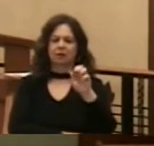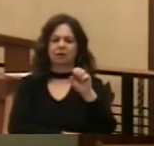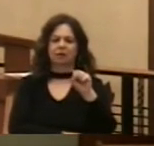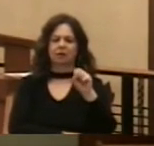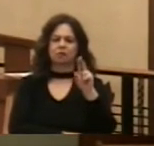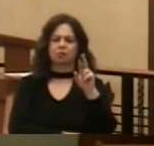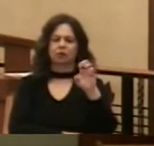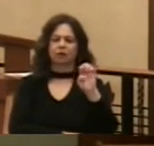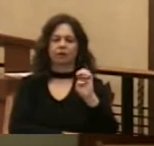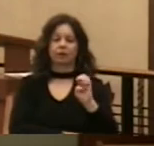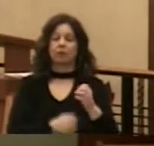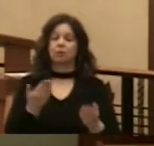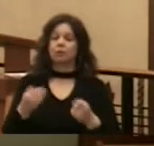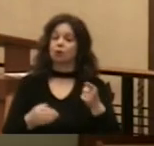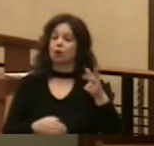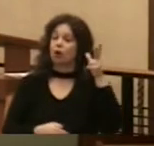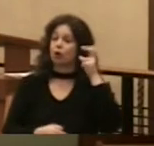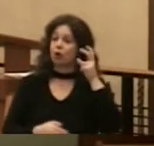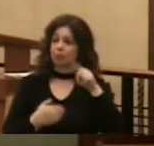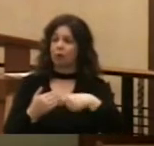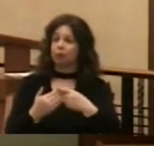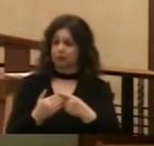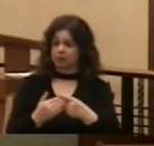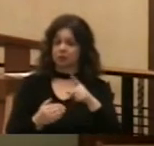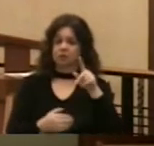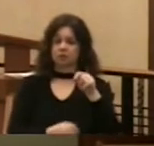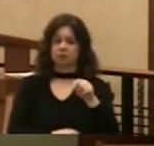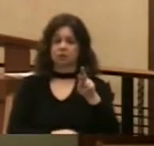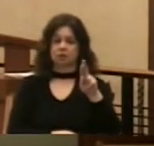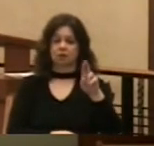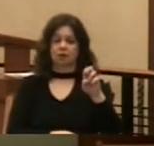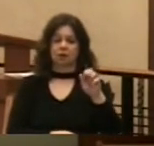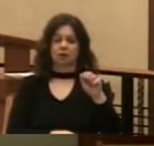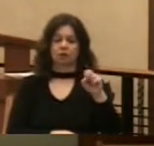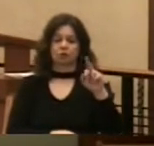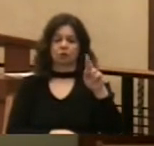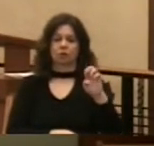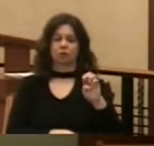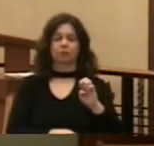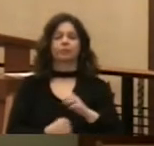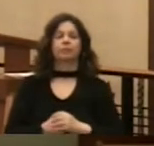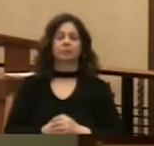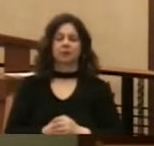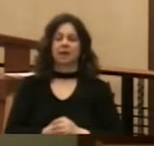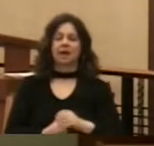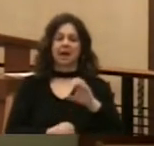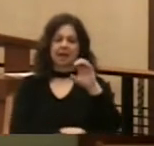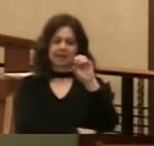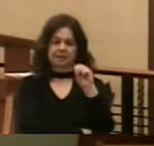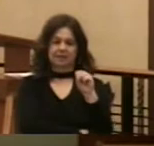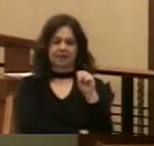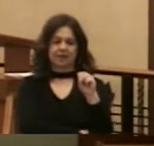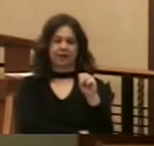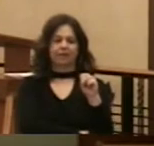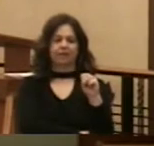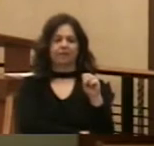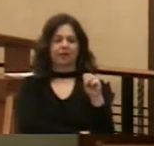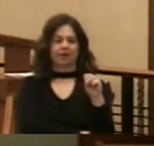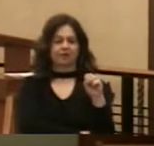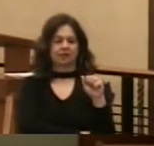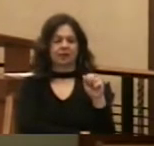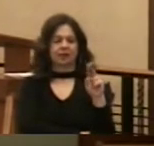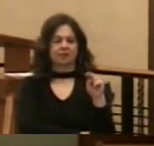this treasure from a few years ago. A Santa Fe art dealer who claims that he gathered